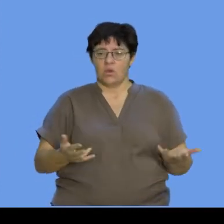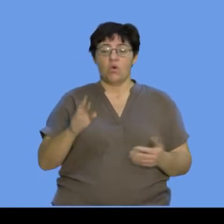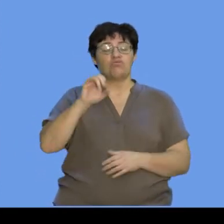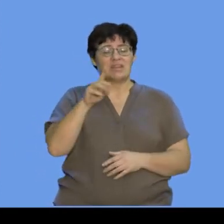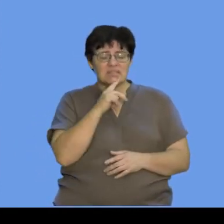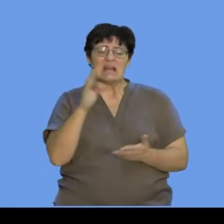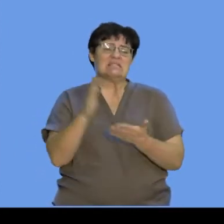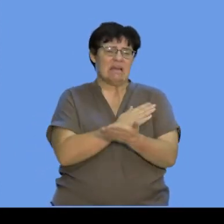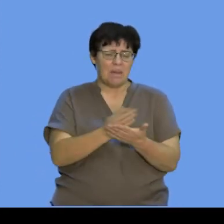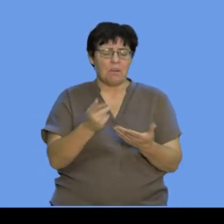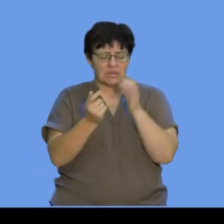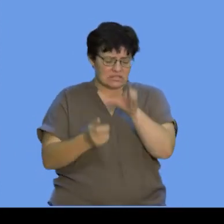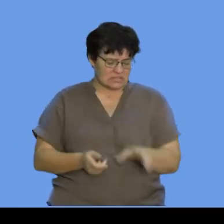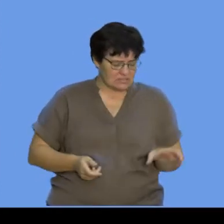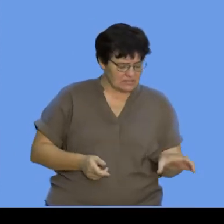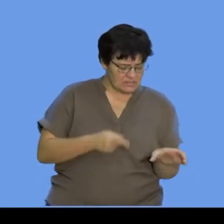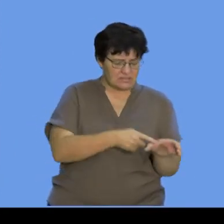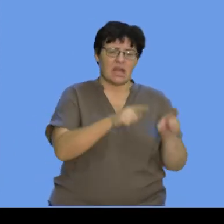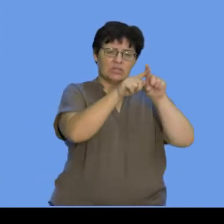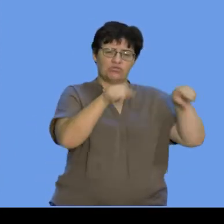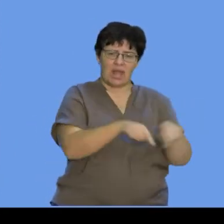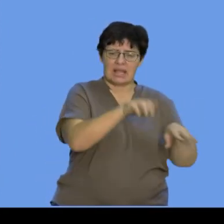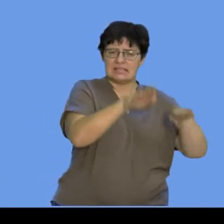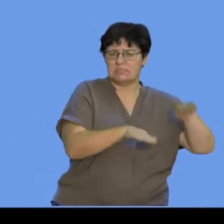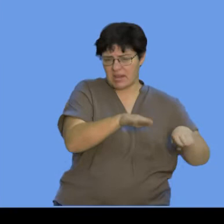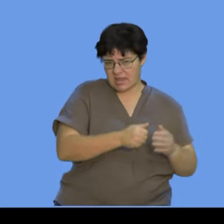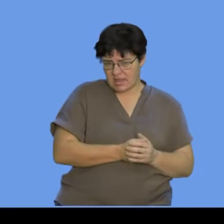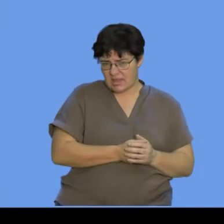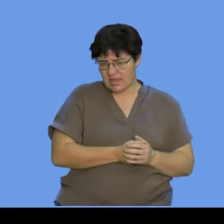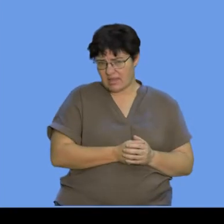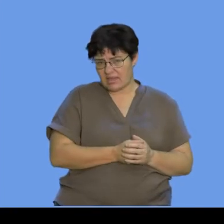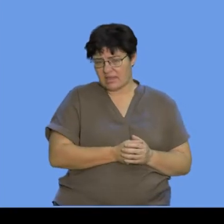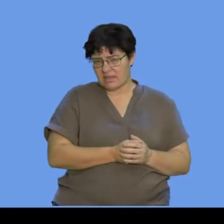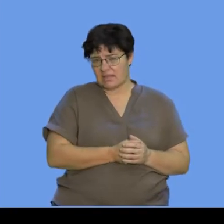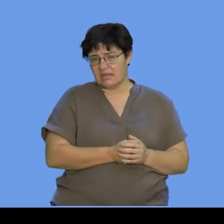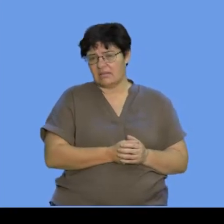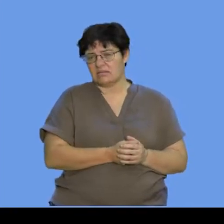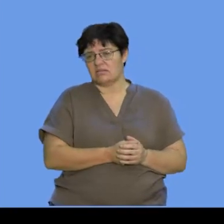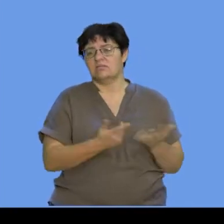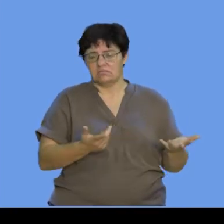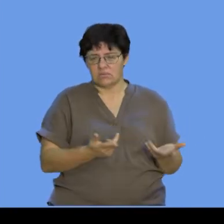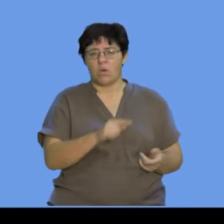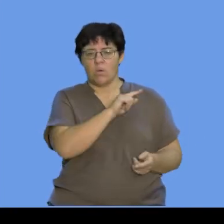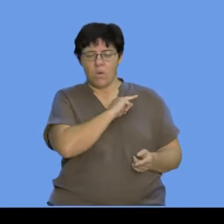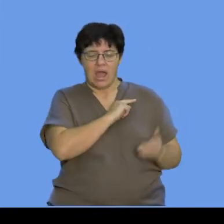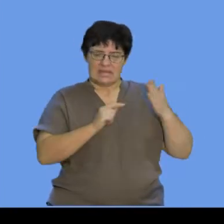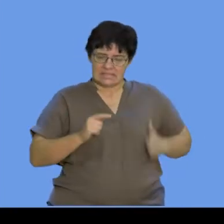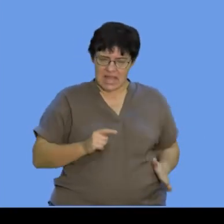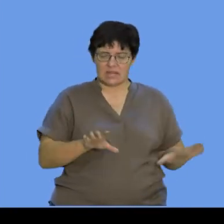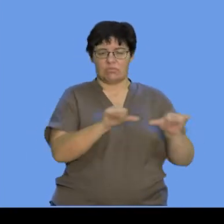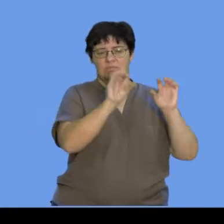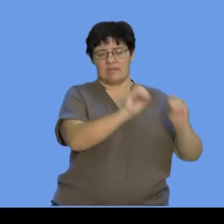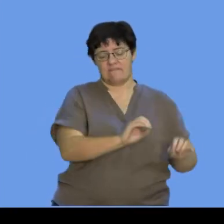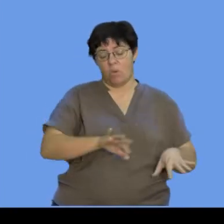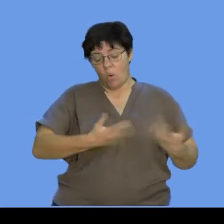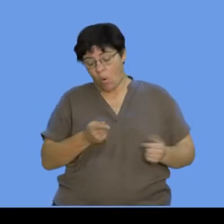be required to show that triangles are similar, given that the sides are in proportion, or